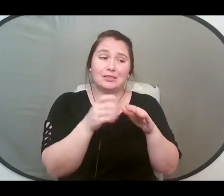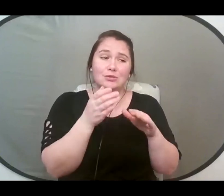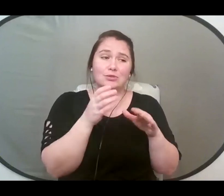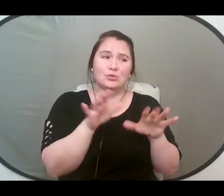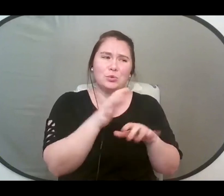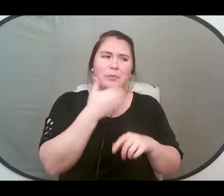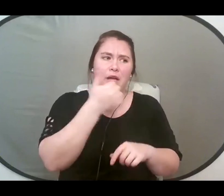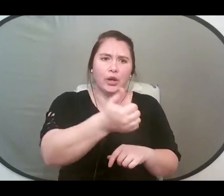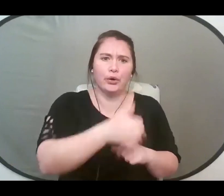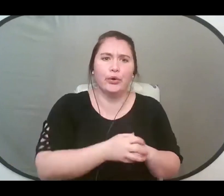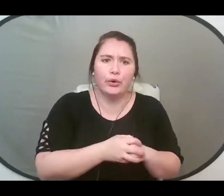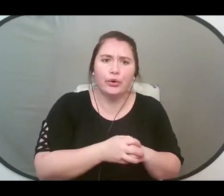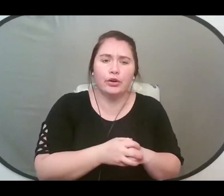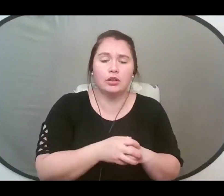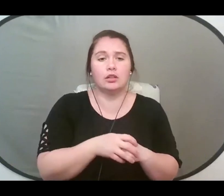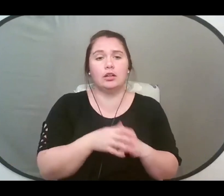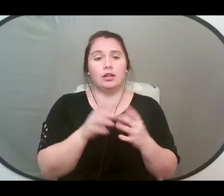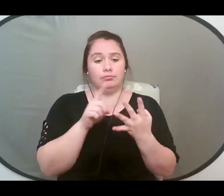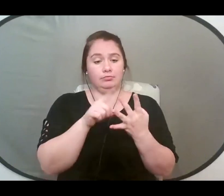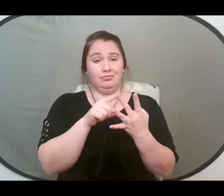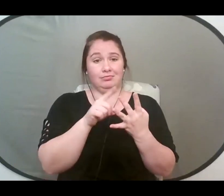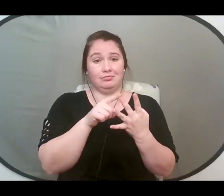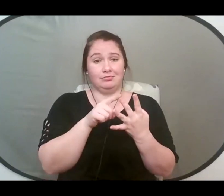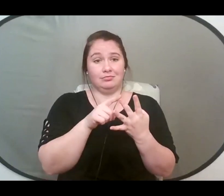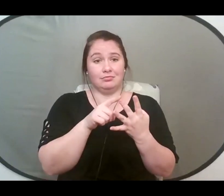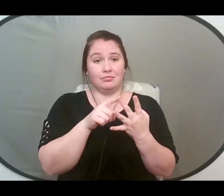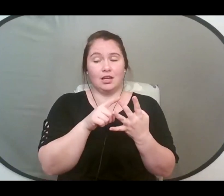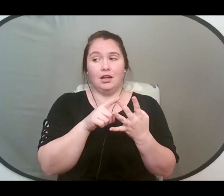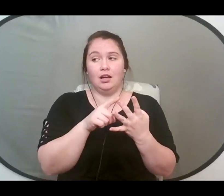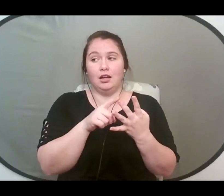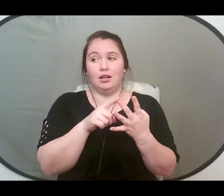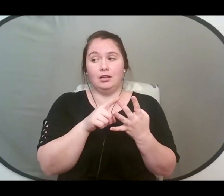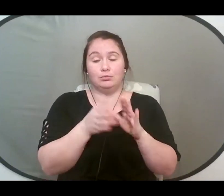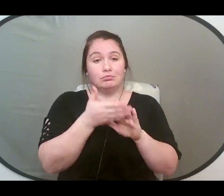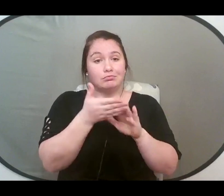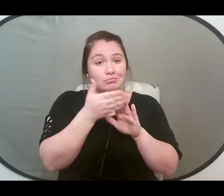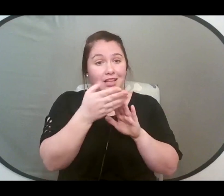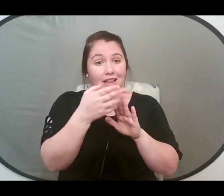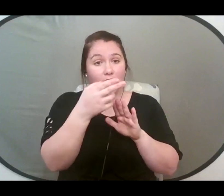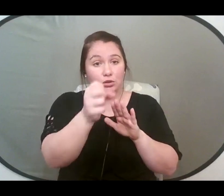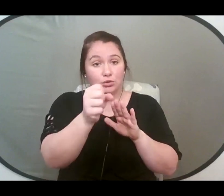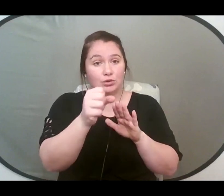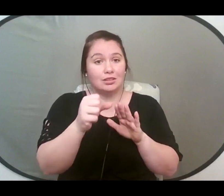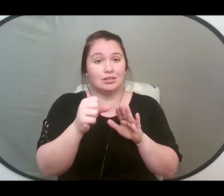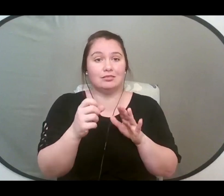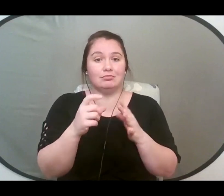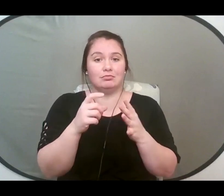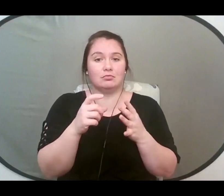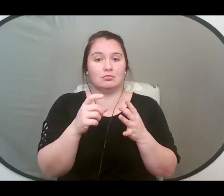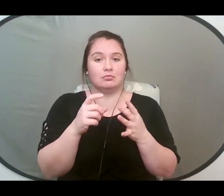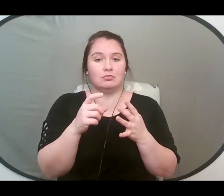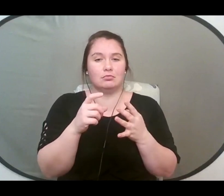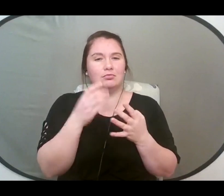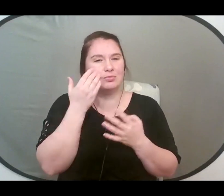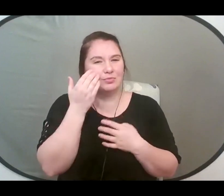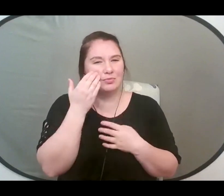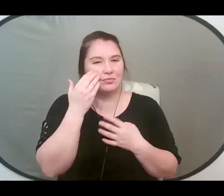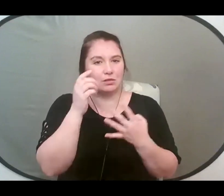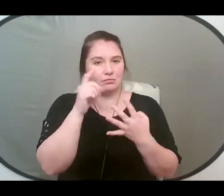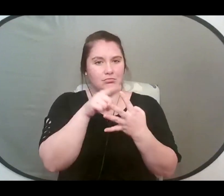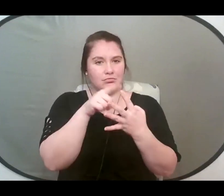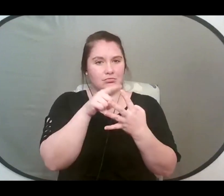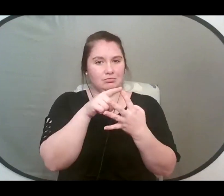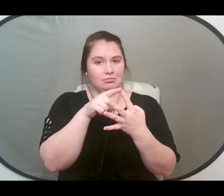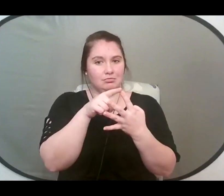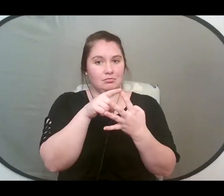You know, renovating the high school didn't seem the first option. Of course, money is a factor